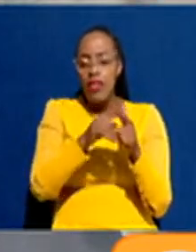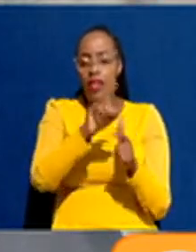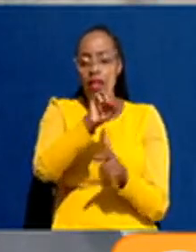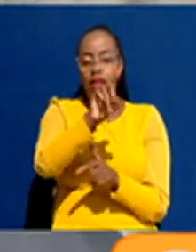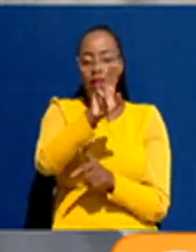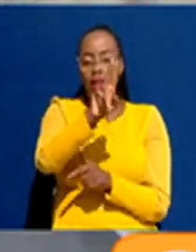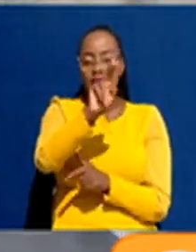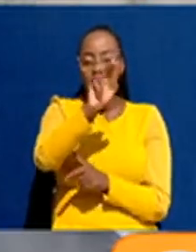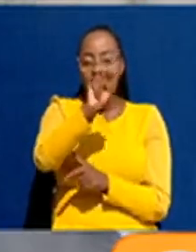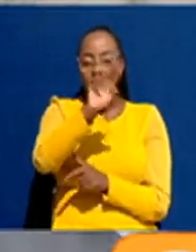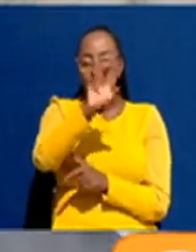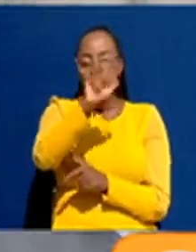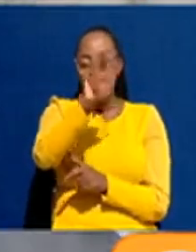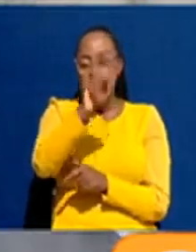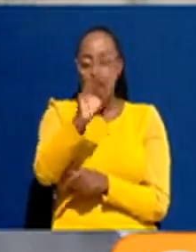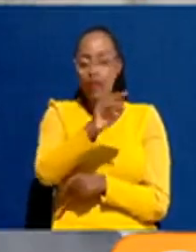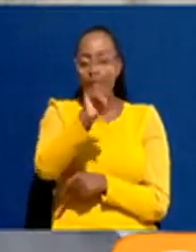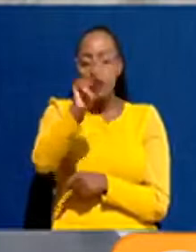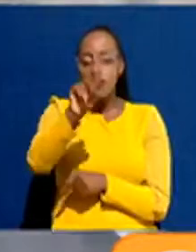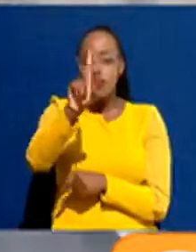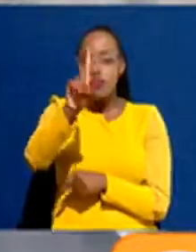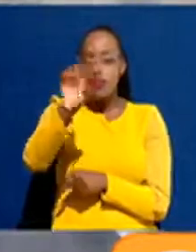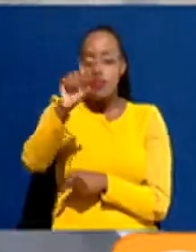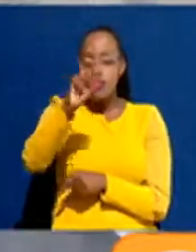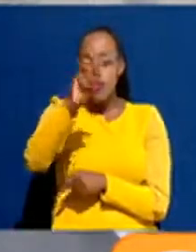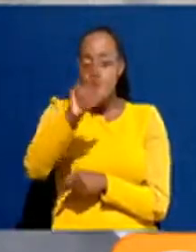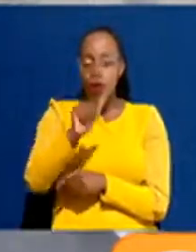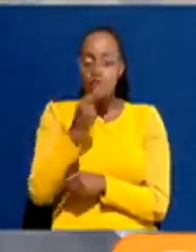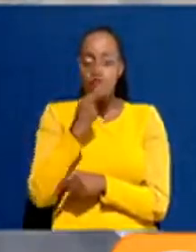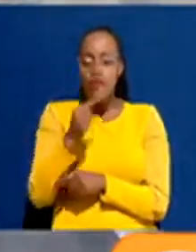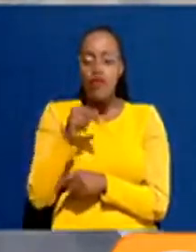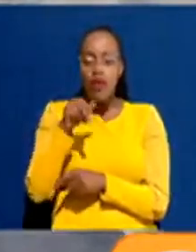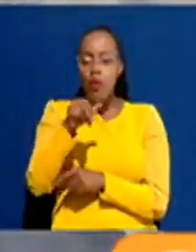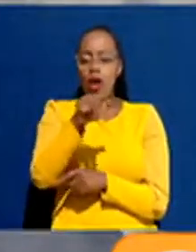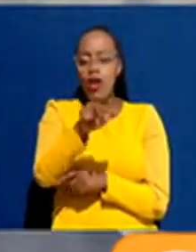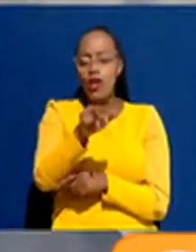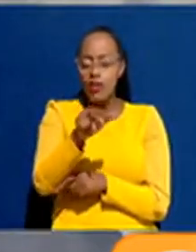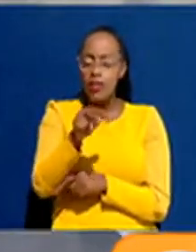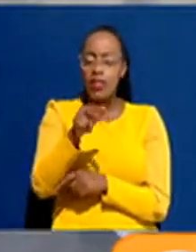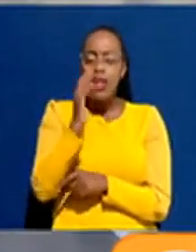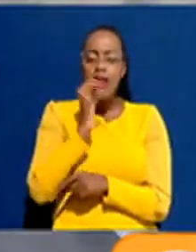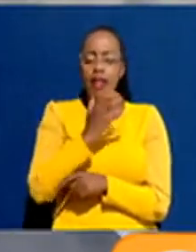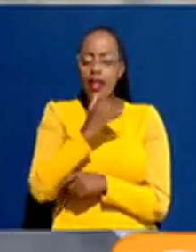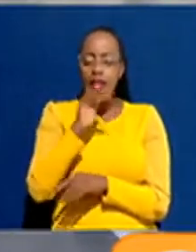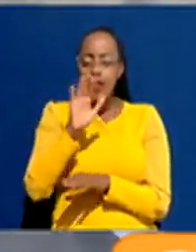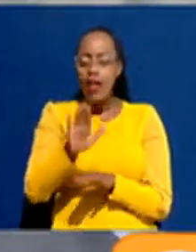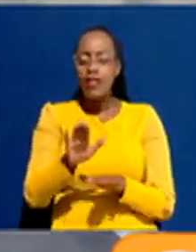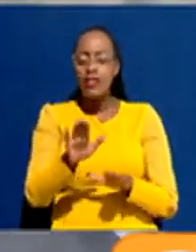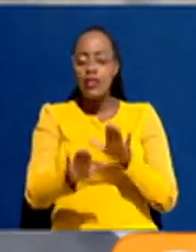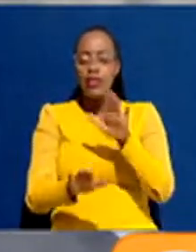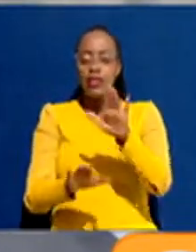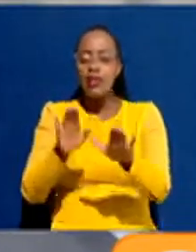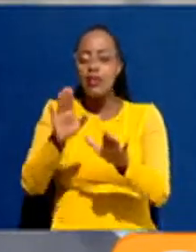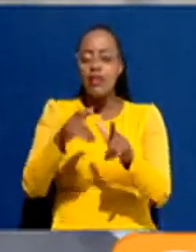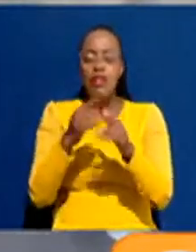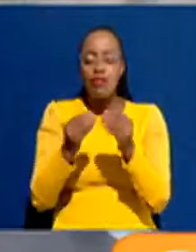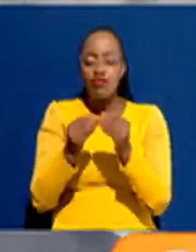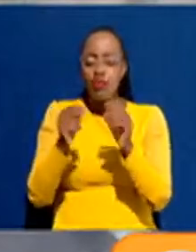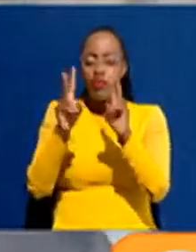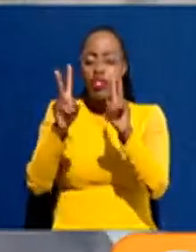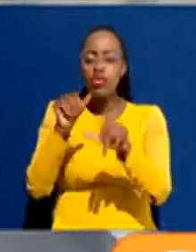has his book, something about walking in Kenyatta's footsteps. There is a section where he dealt with the